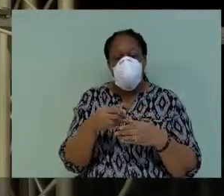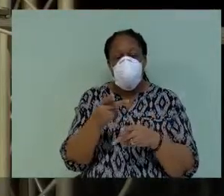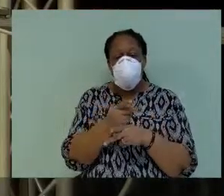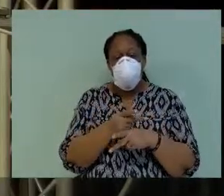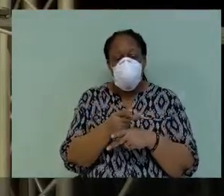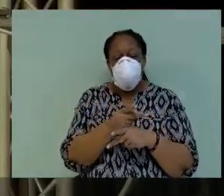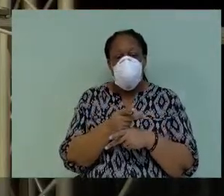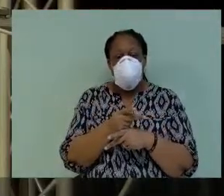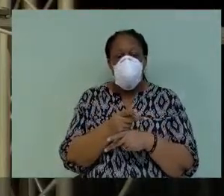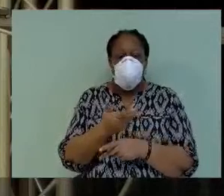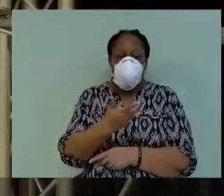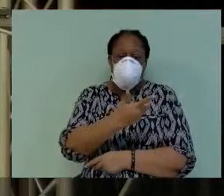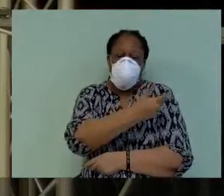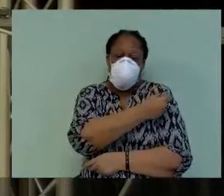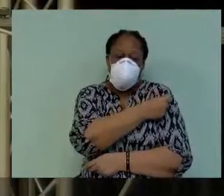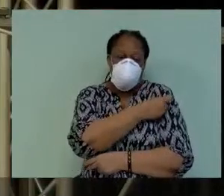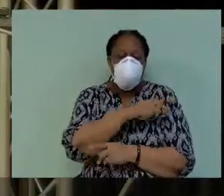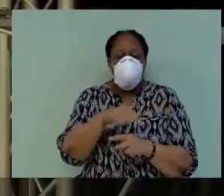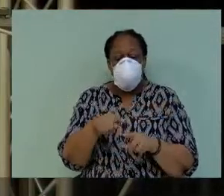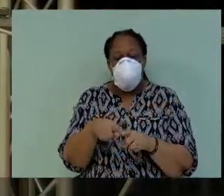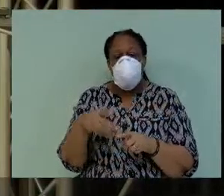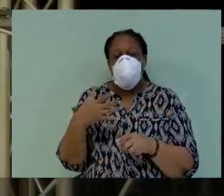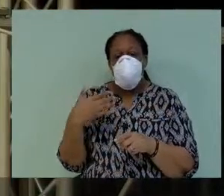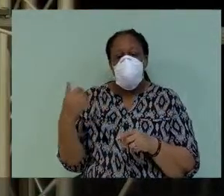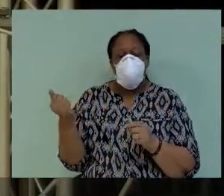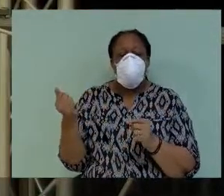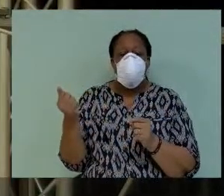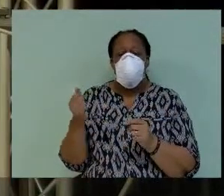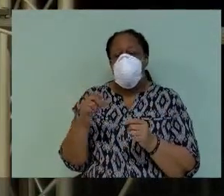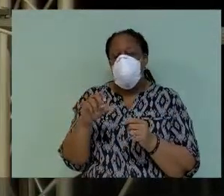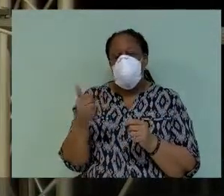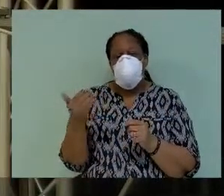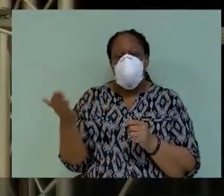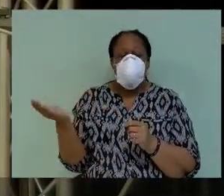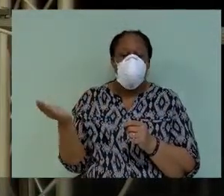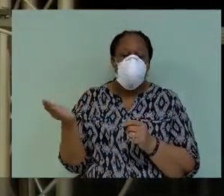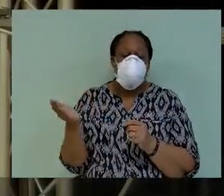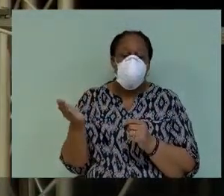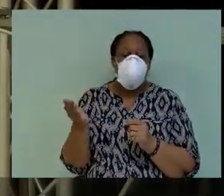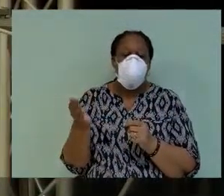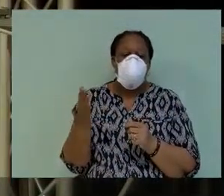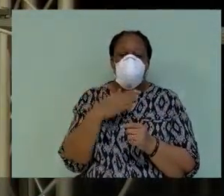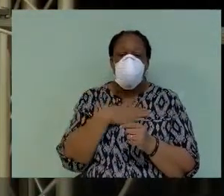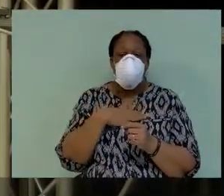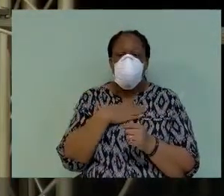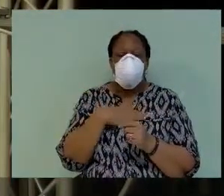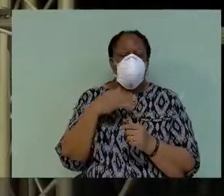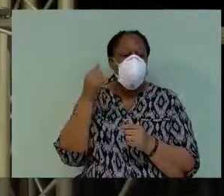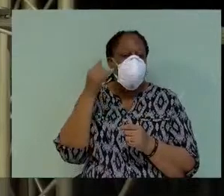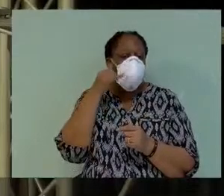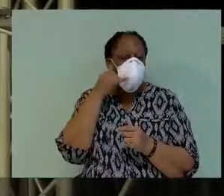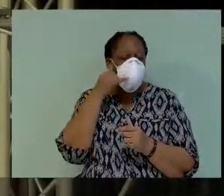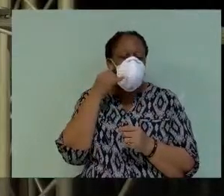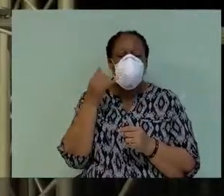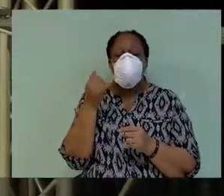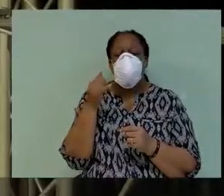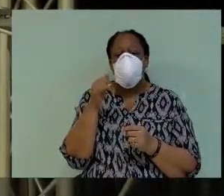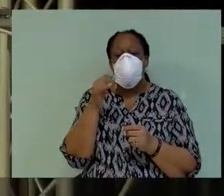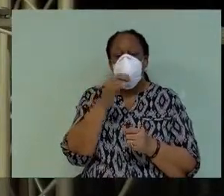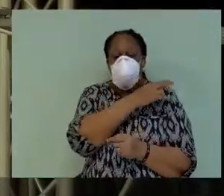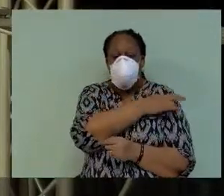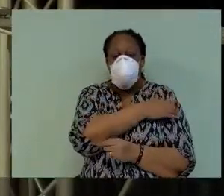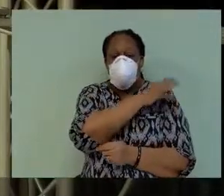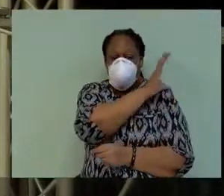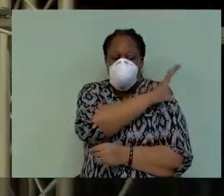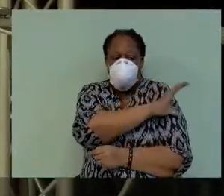includes vaccination, and family planning. Please contact the center in your district